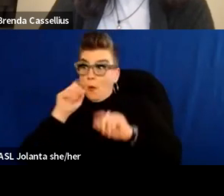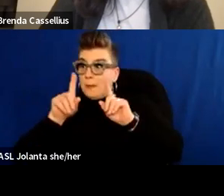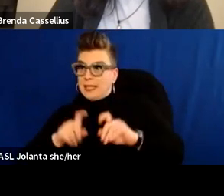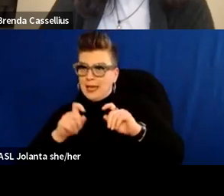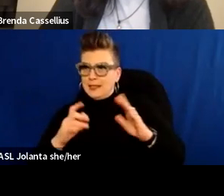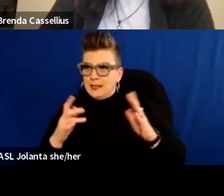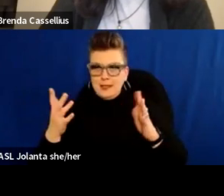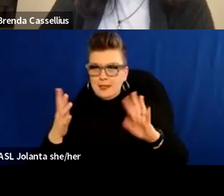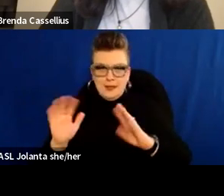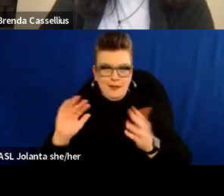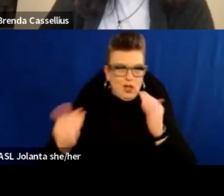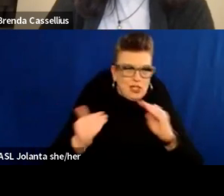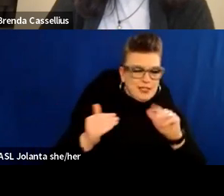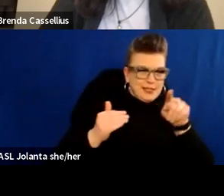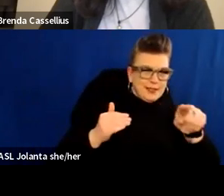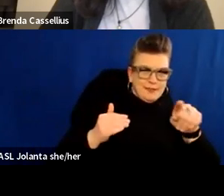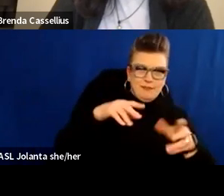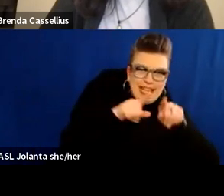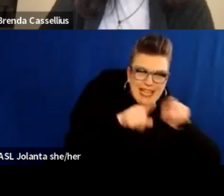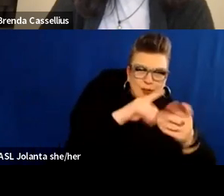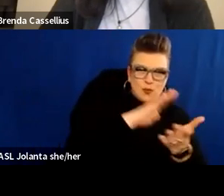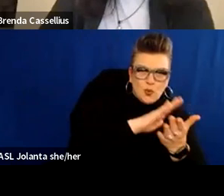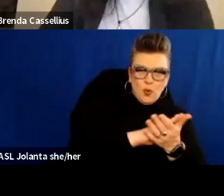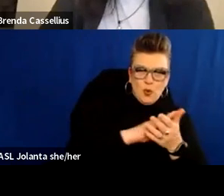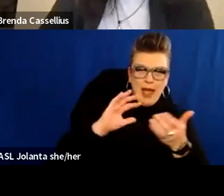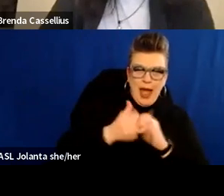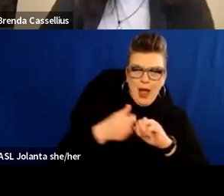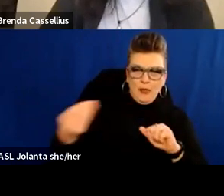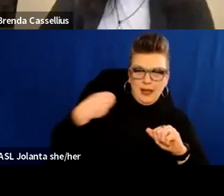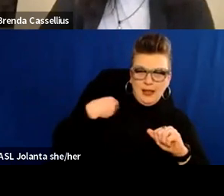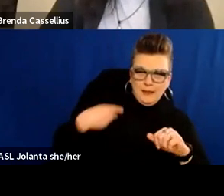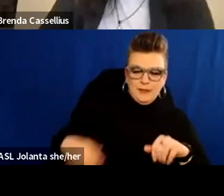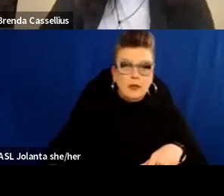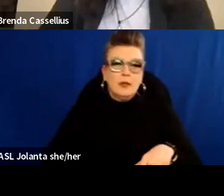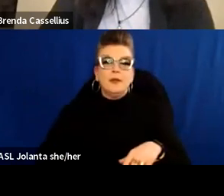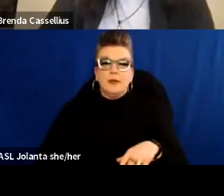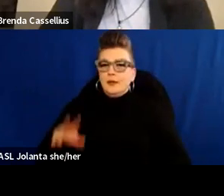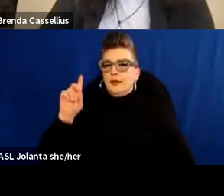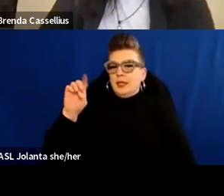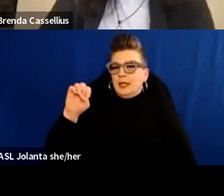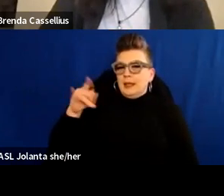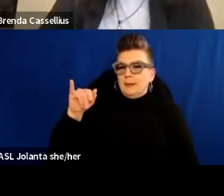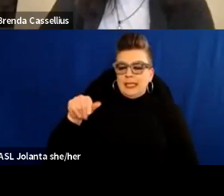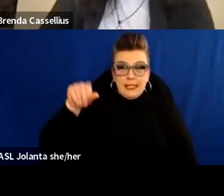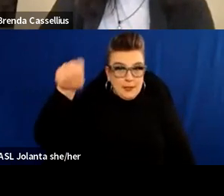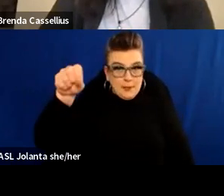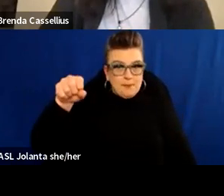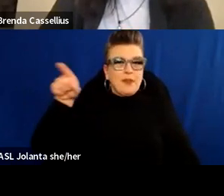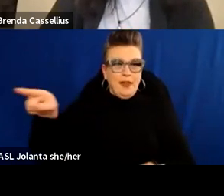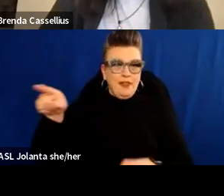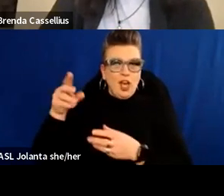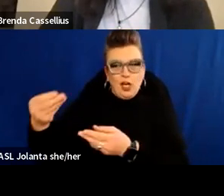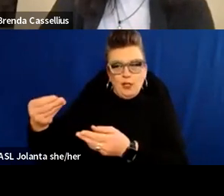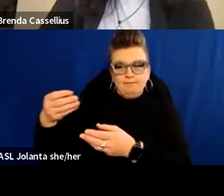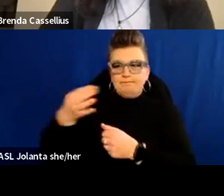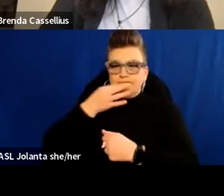giving us a positive or a negative result yeah so um they're they're looking at us for uh getting us information how